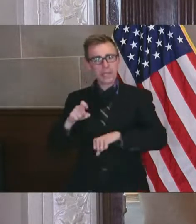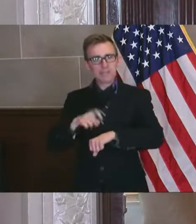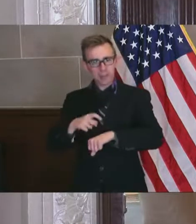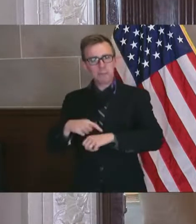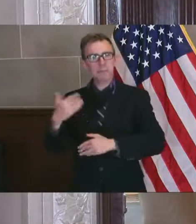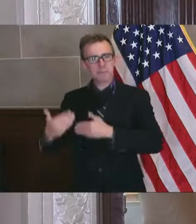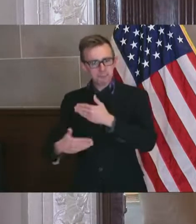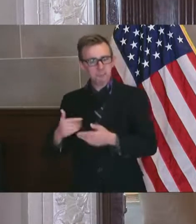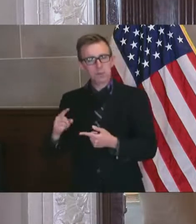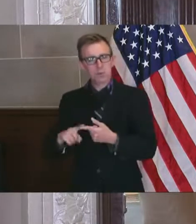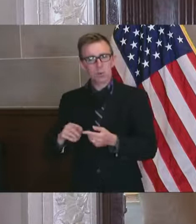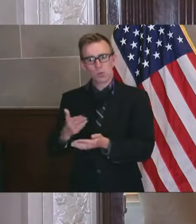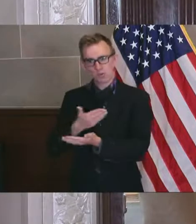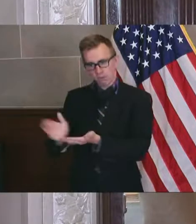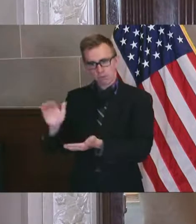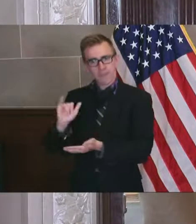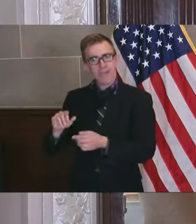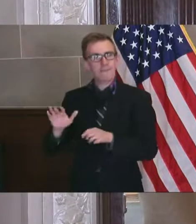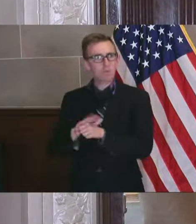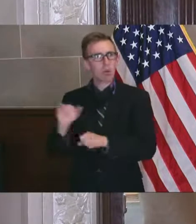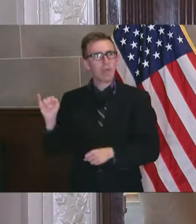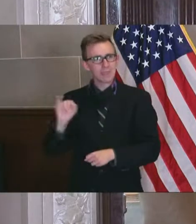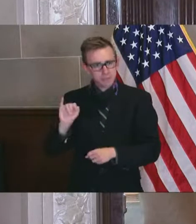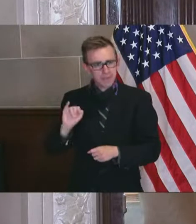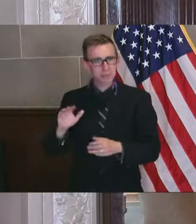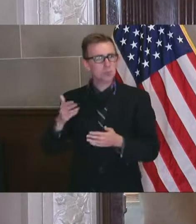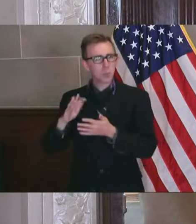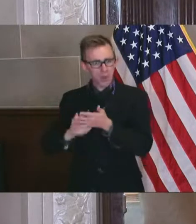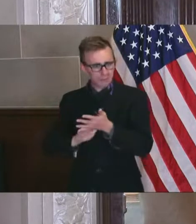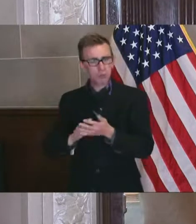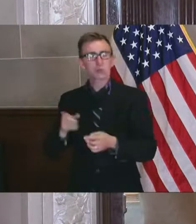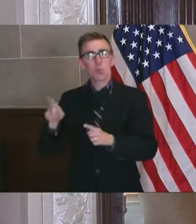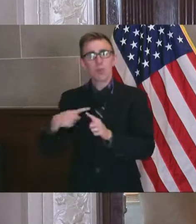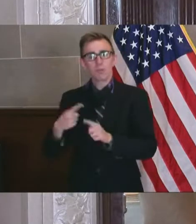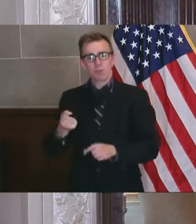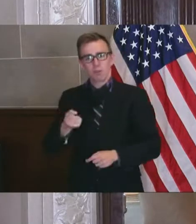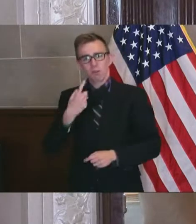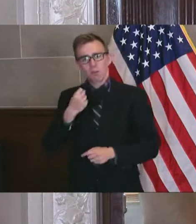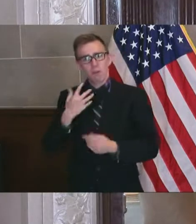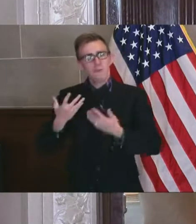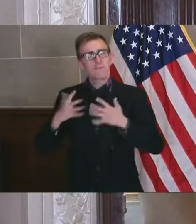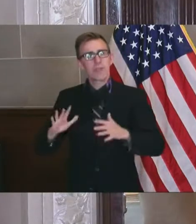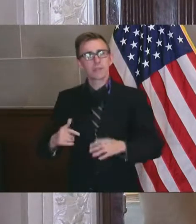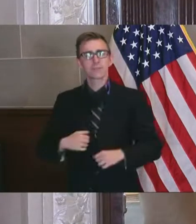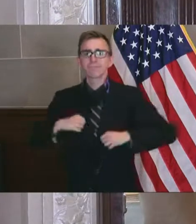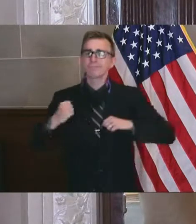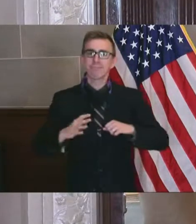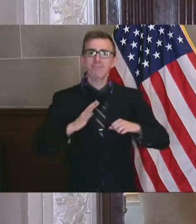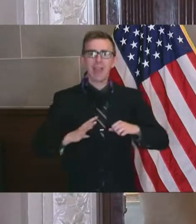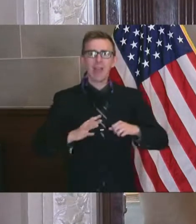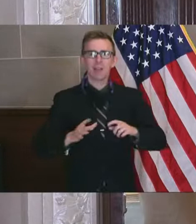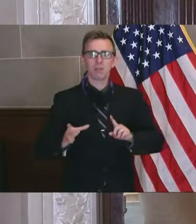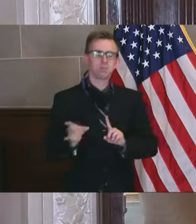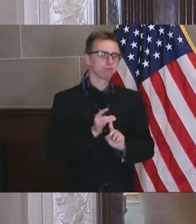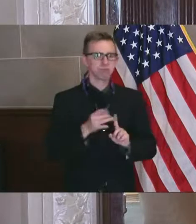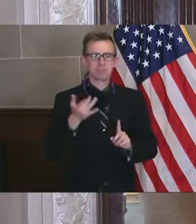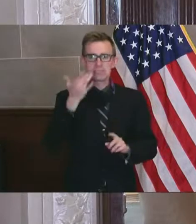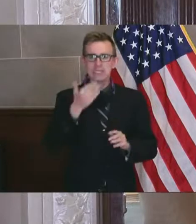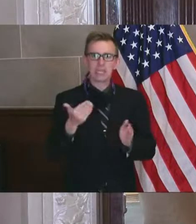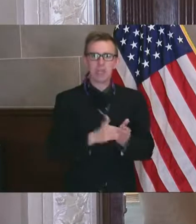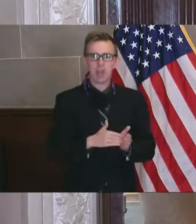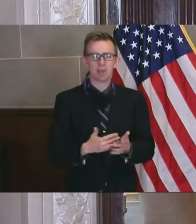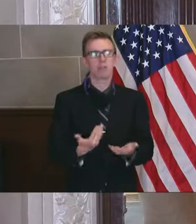the respiratory tract infection or meningitis or whatever. So when they quit taking it, they'd come back sicker than they were the first time. And so by